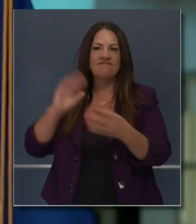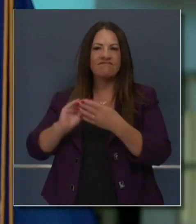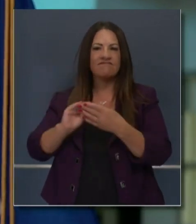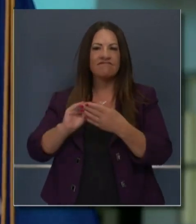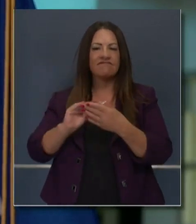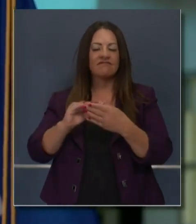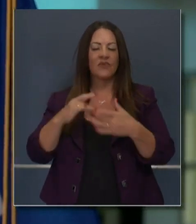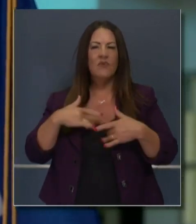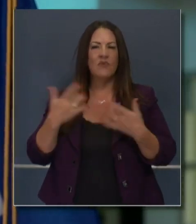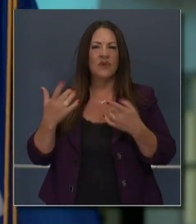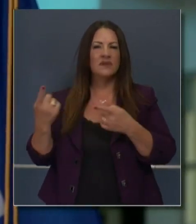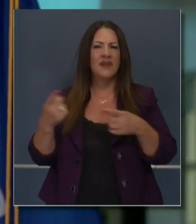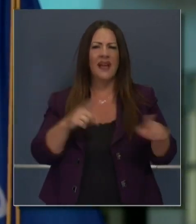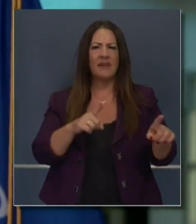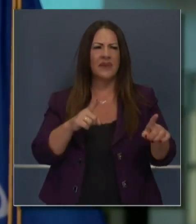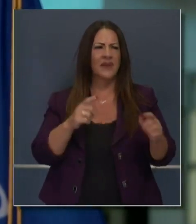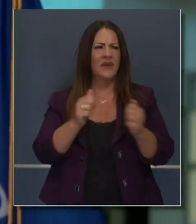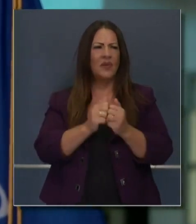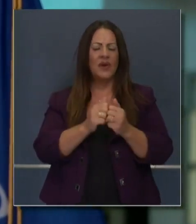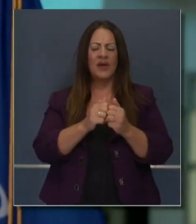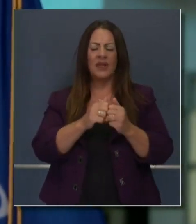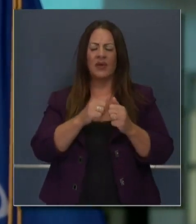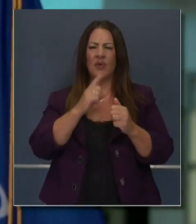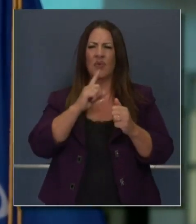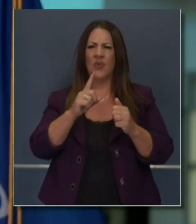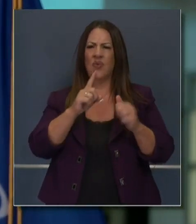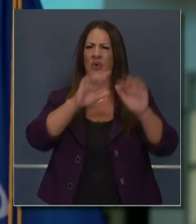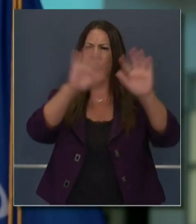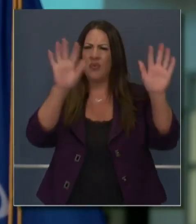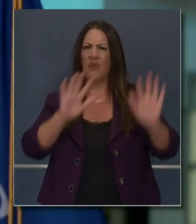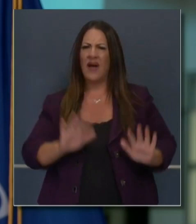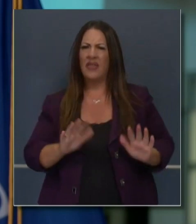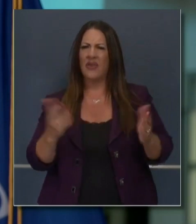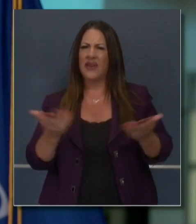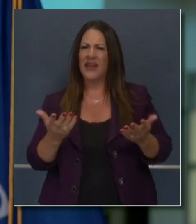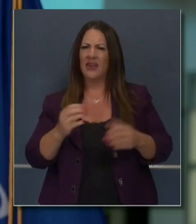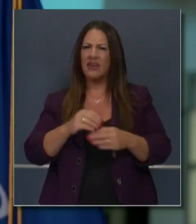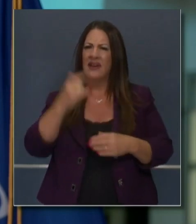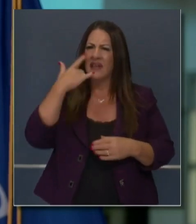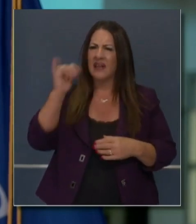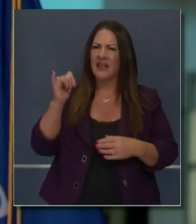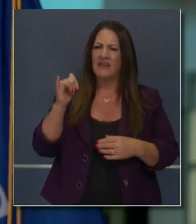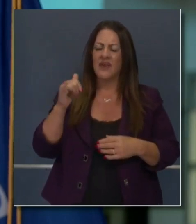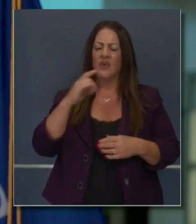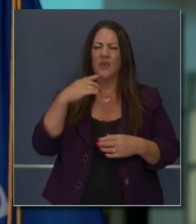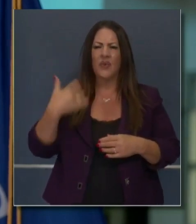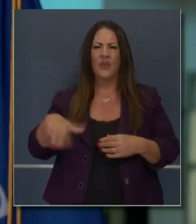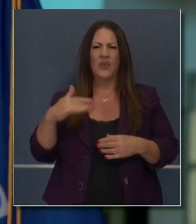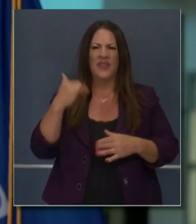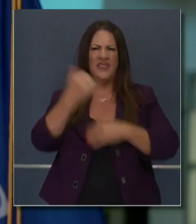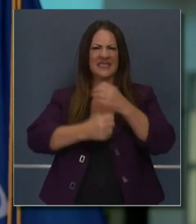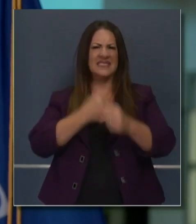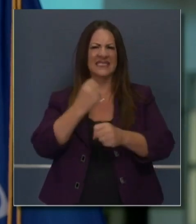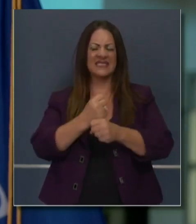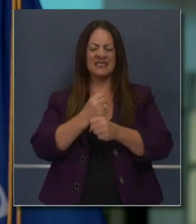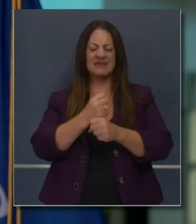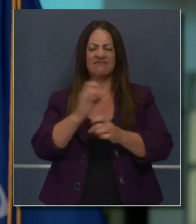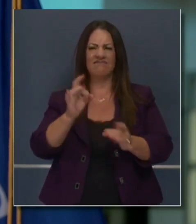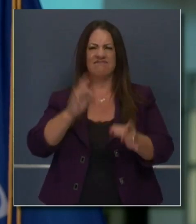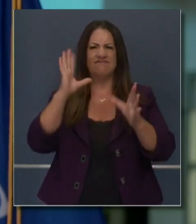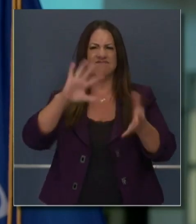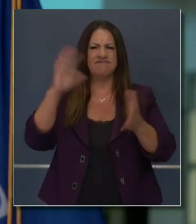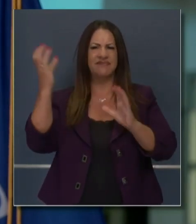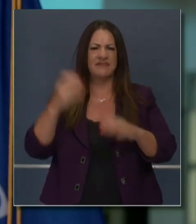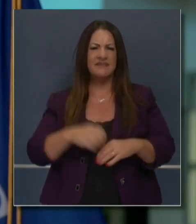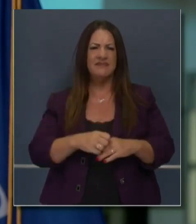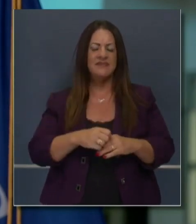the extreme weather that we're experiencing here in the state of California, and a year of extremes where, as I've said often, the hots are